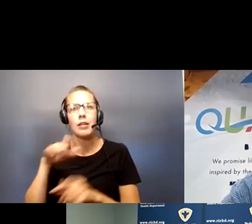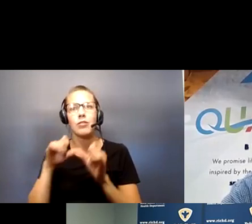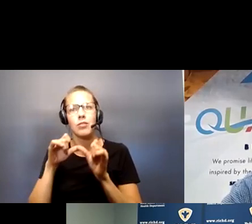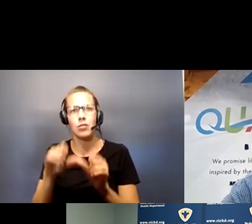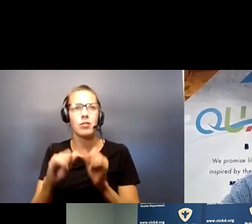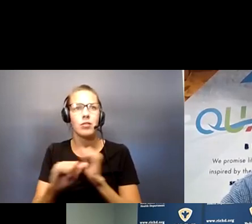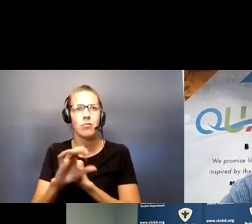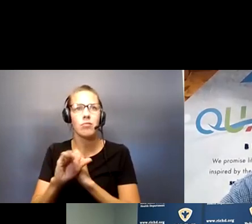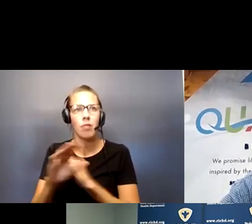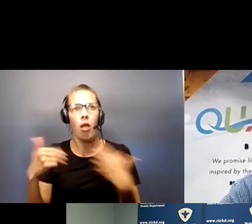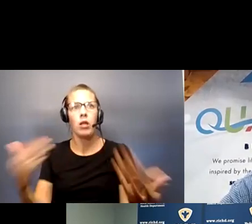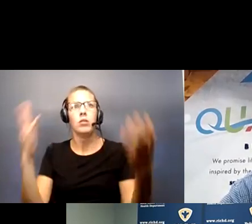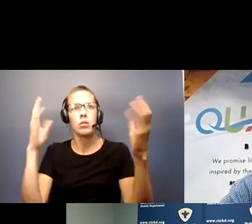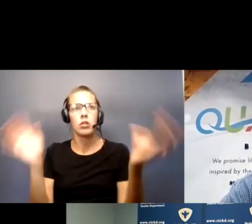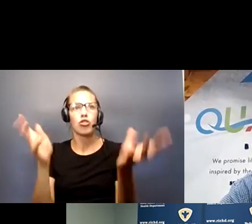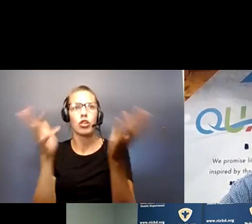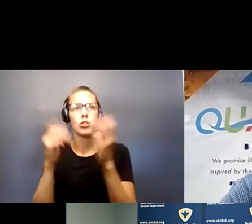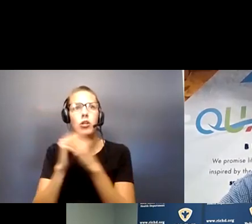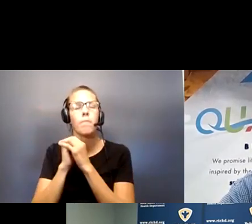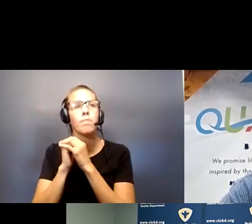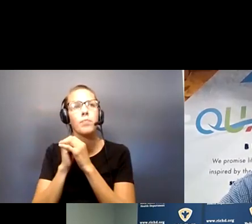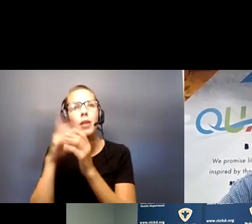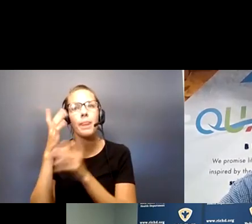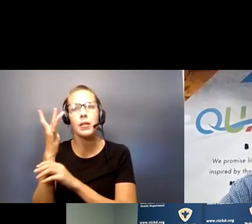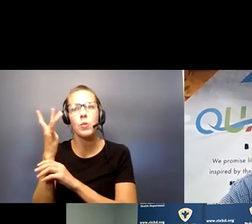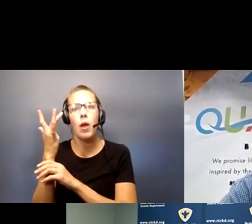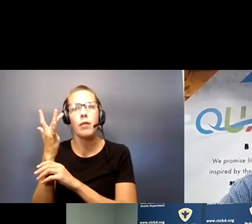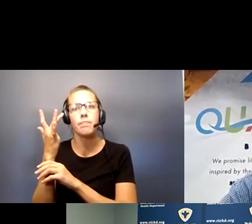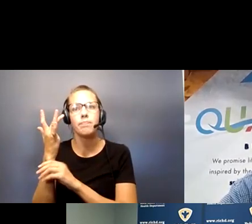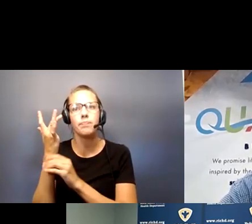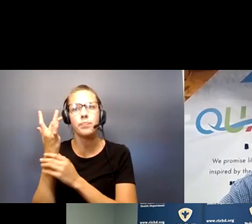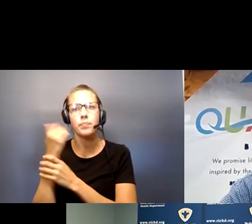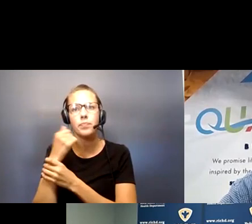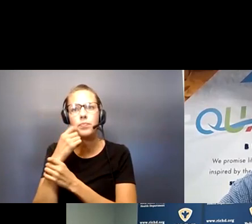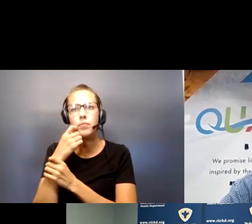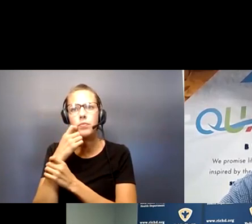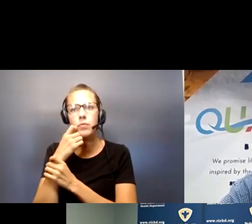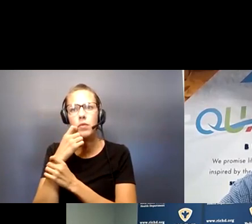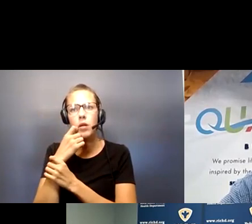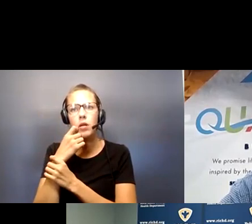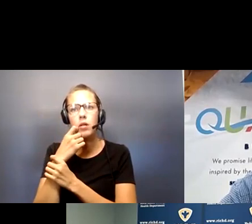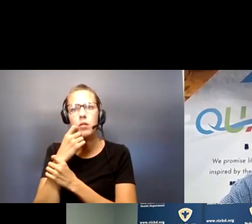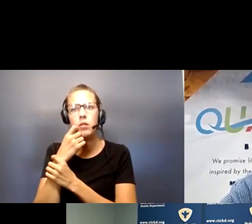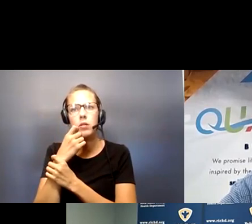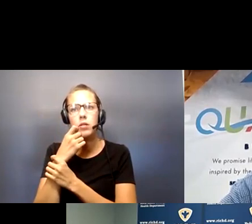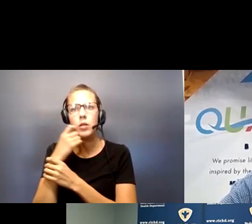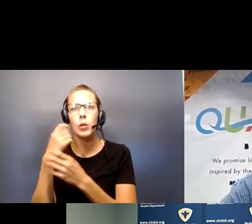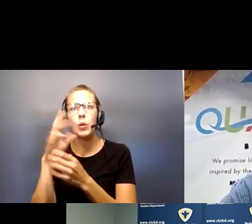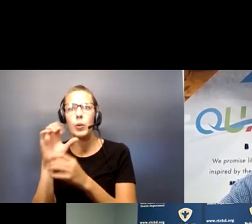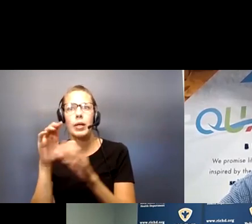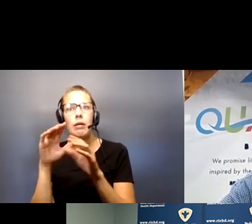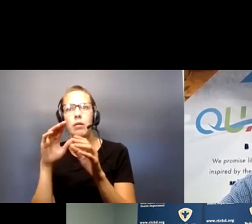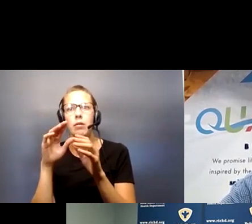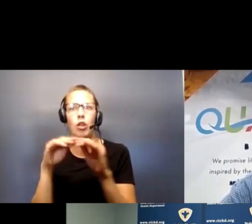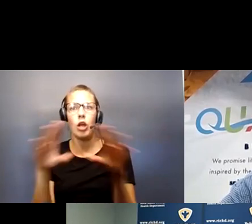on the gas. So that's really why the sort of launch or relaunch, if you will, of